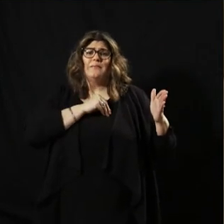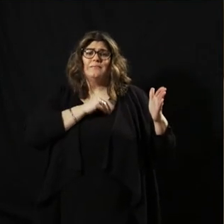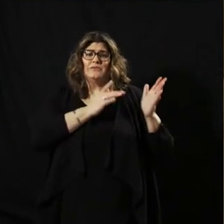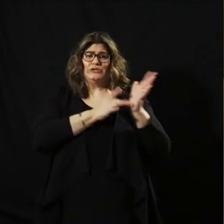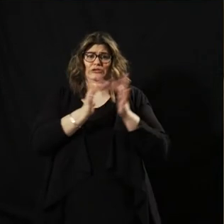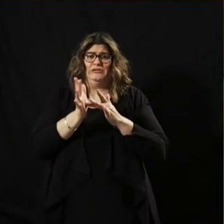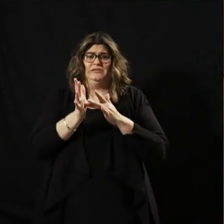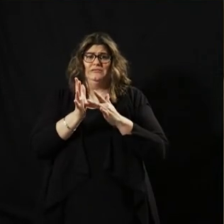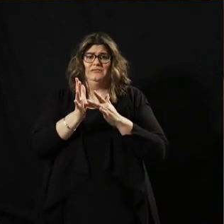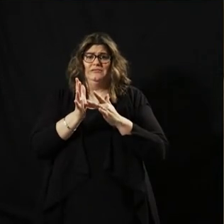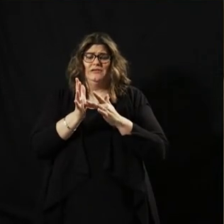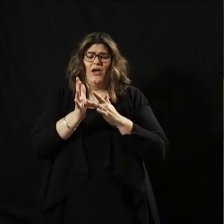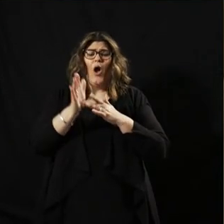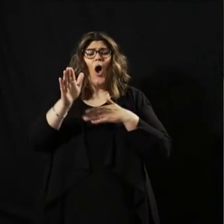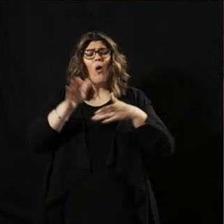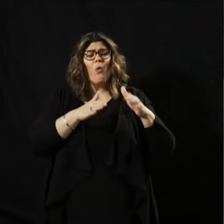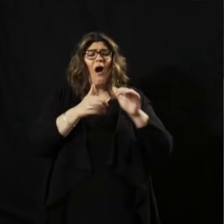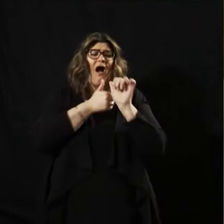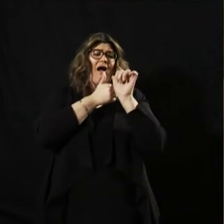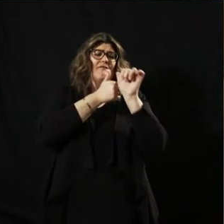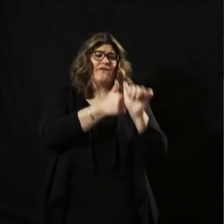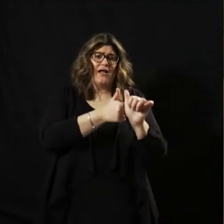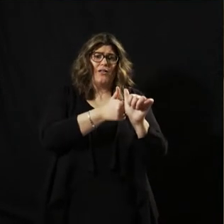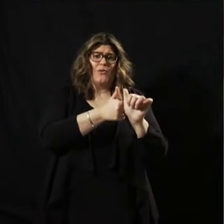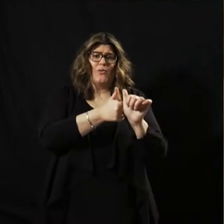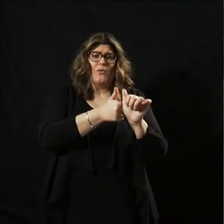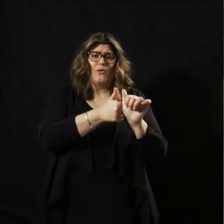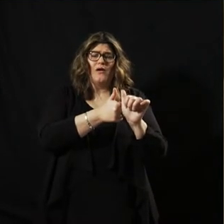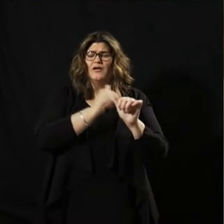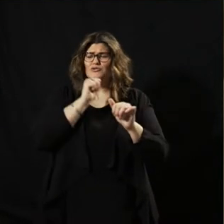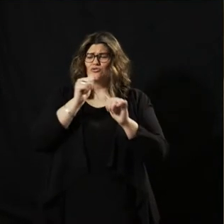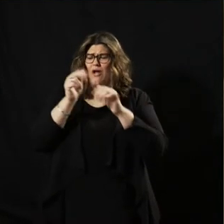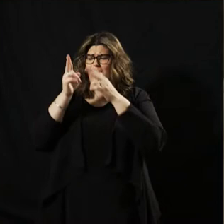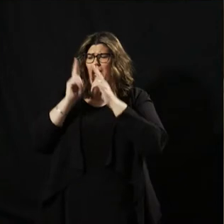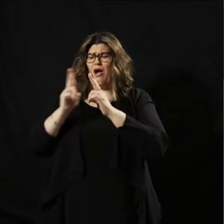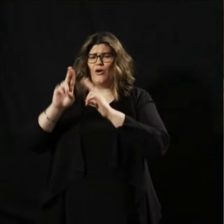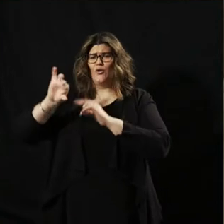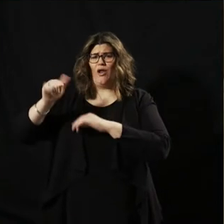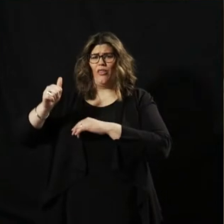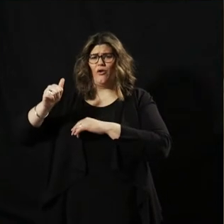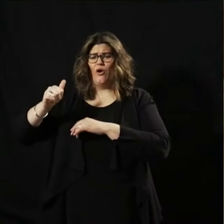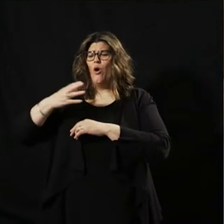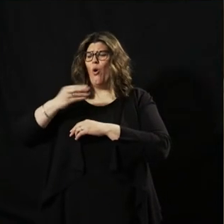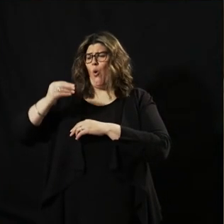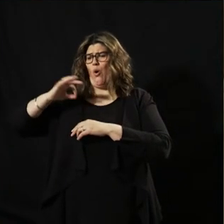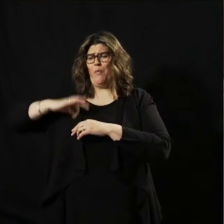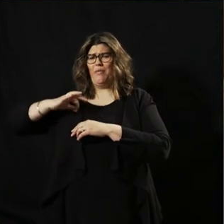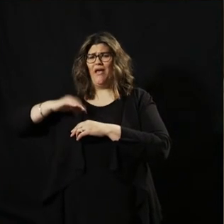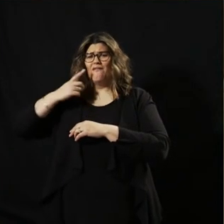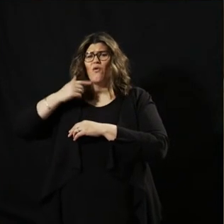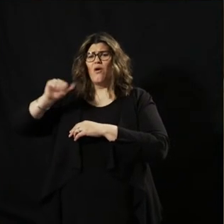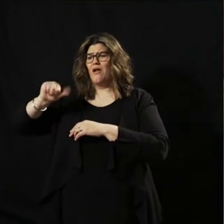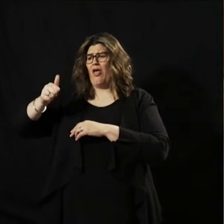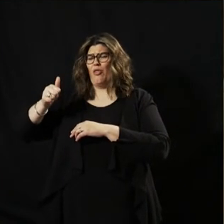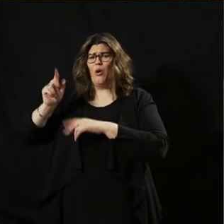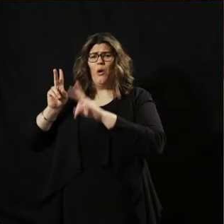splendor. Give not your glory to another, your privileges to an alien race.